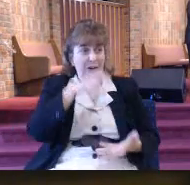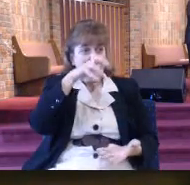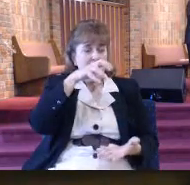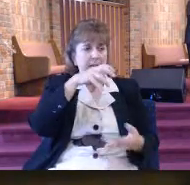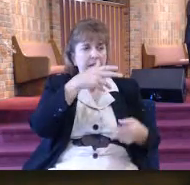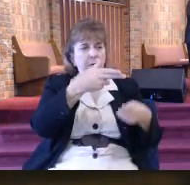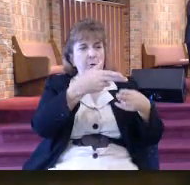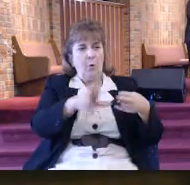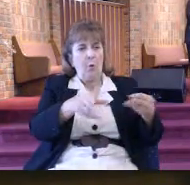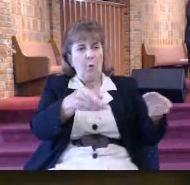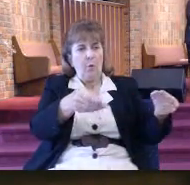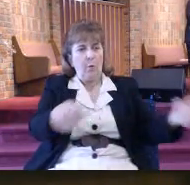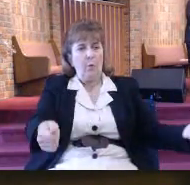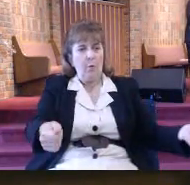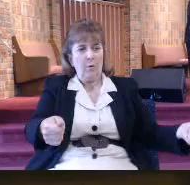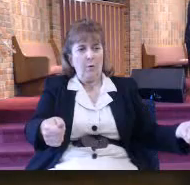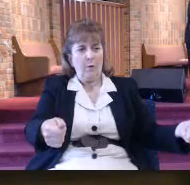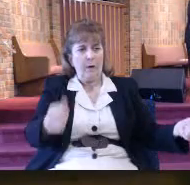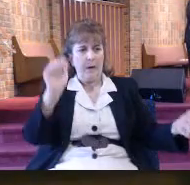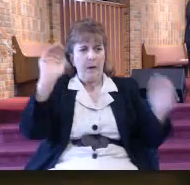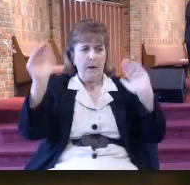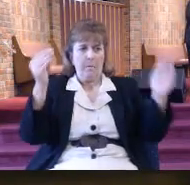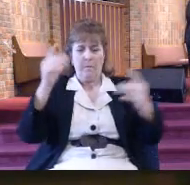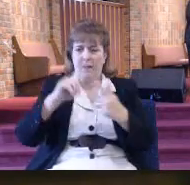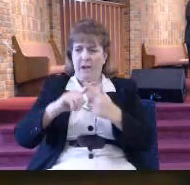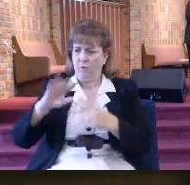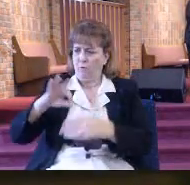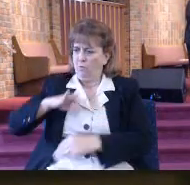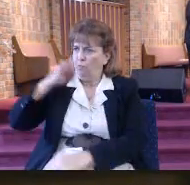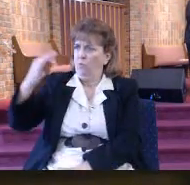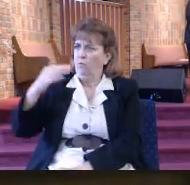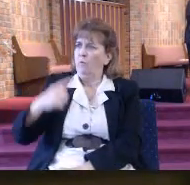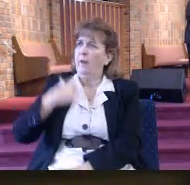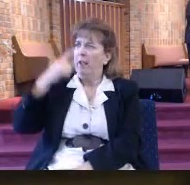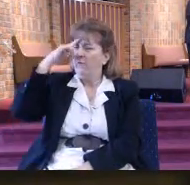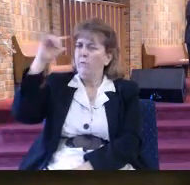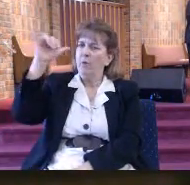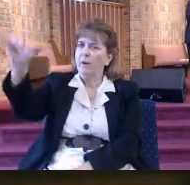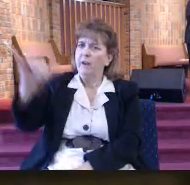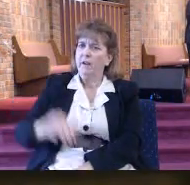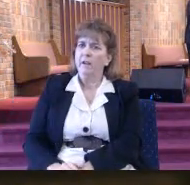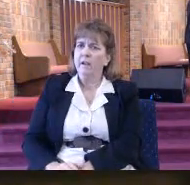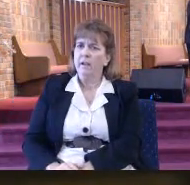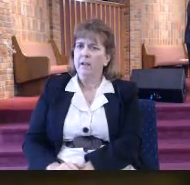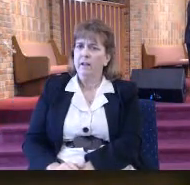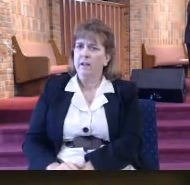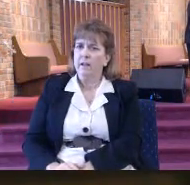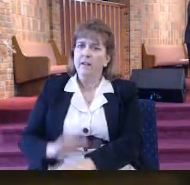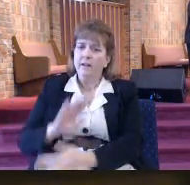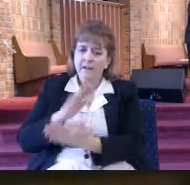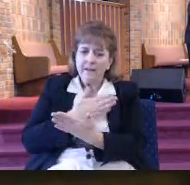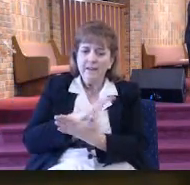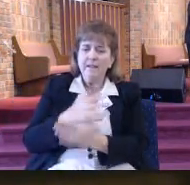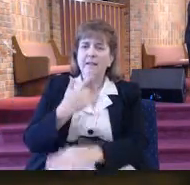to an immortal soul? And then the chorus, what shall it profit a man?